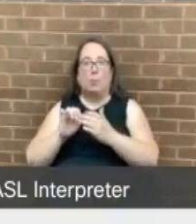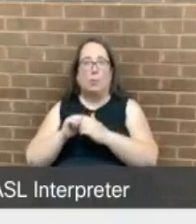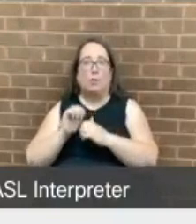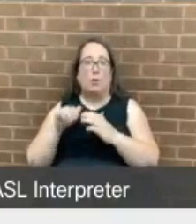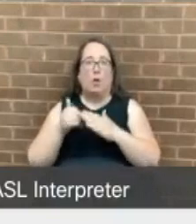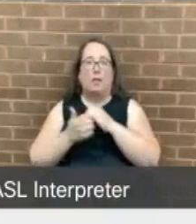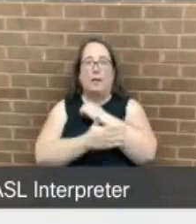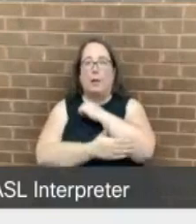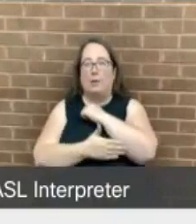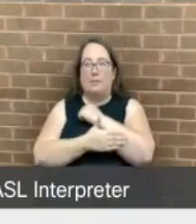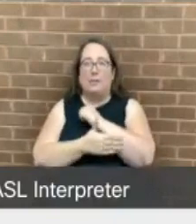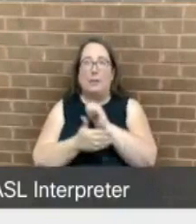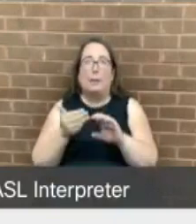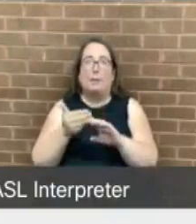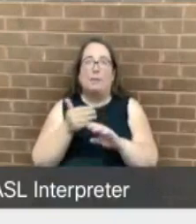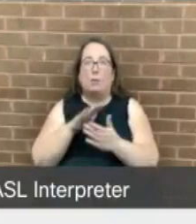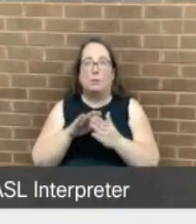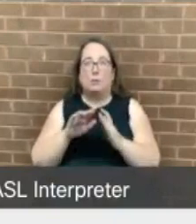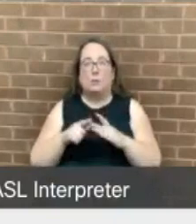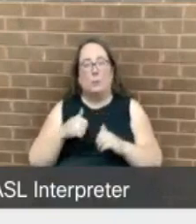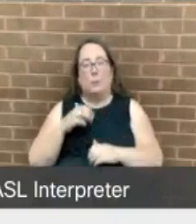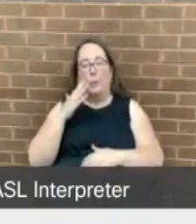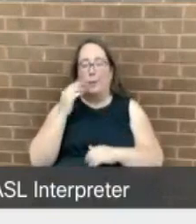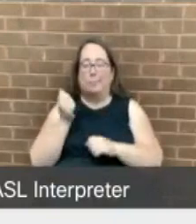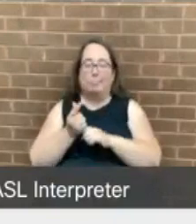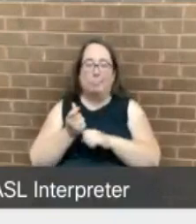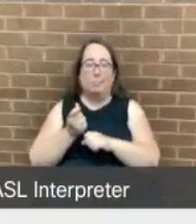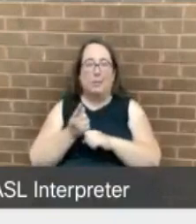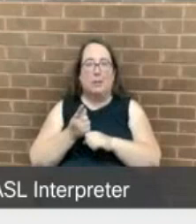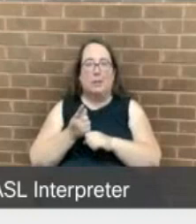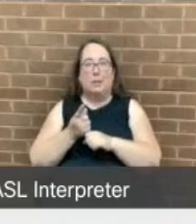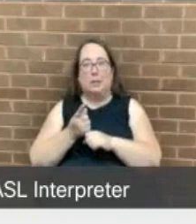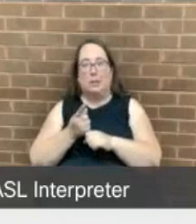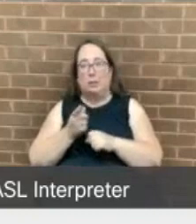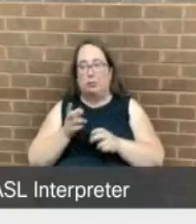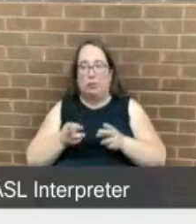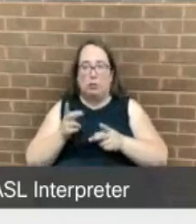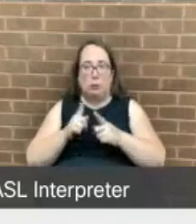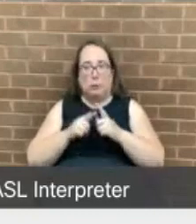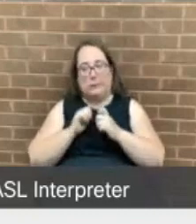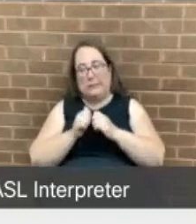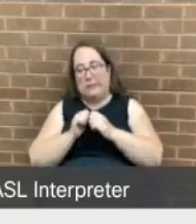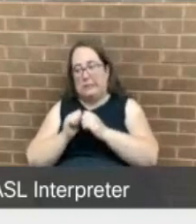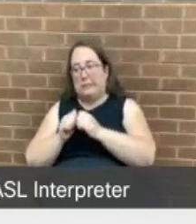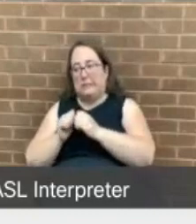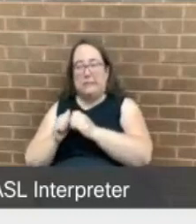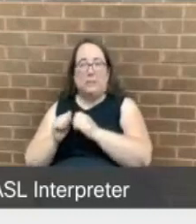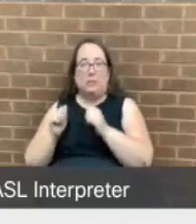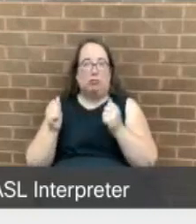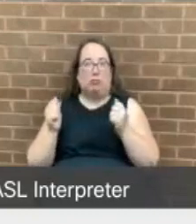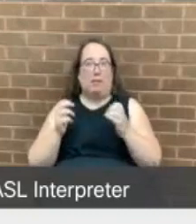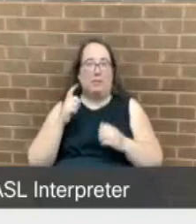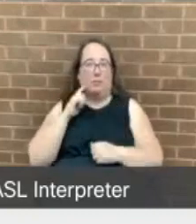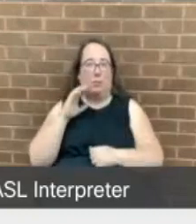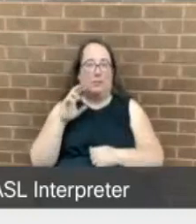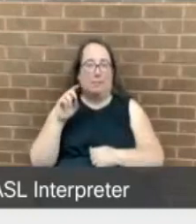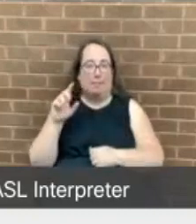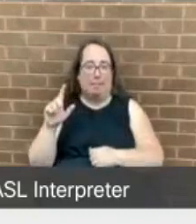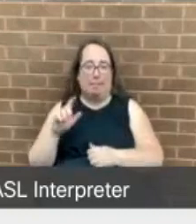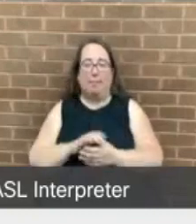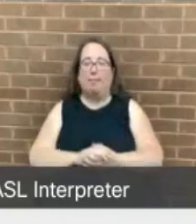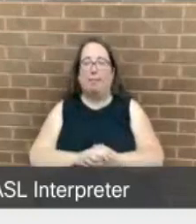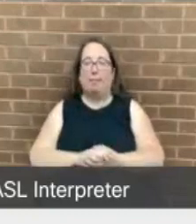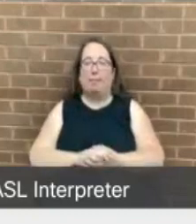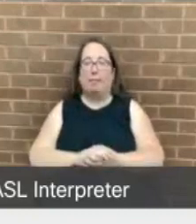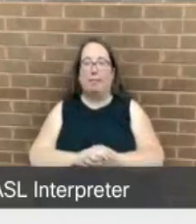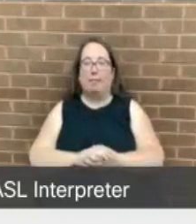even before school started, because we know every year, you know, it's a rush to get the drivers through, but the shortage has just made that worse. Unfortunately, we